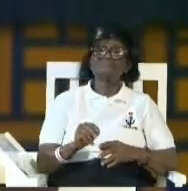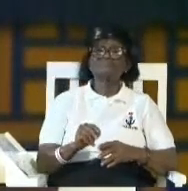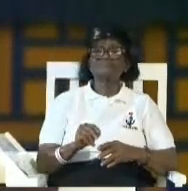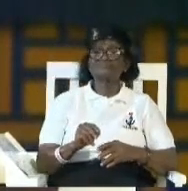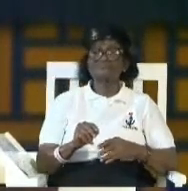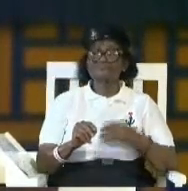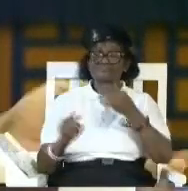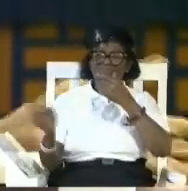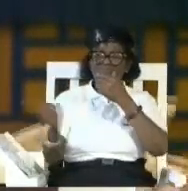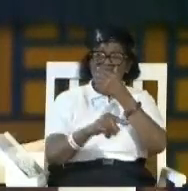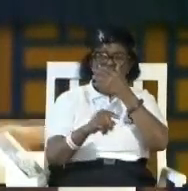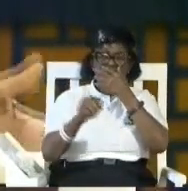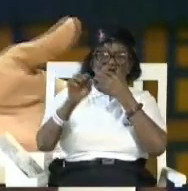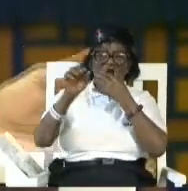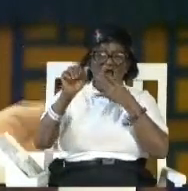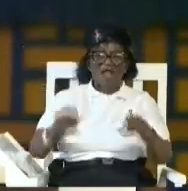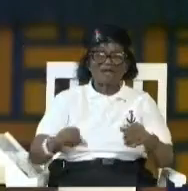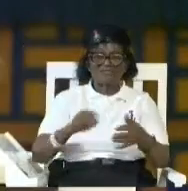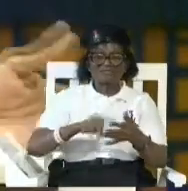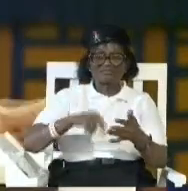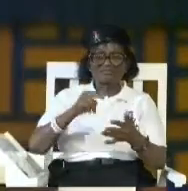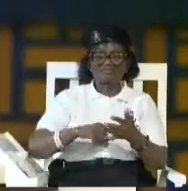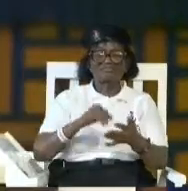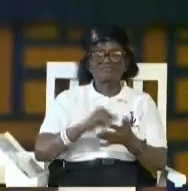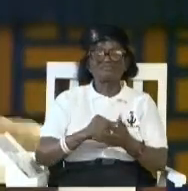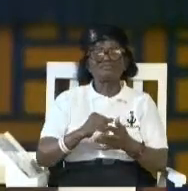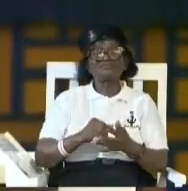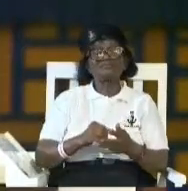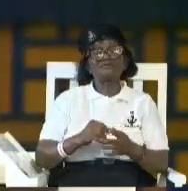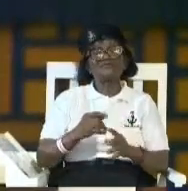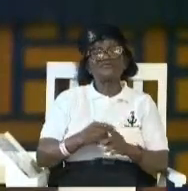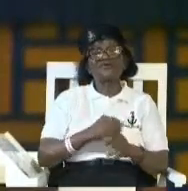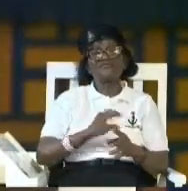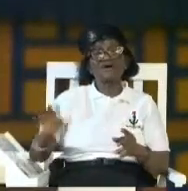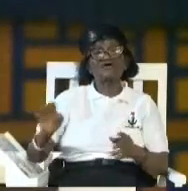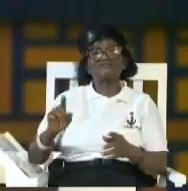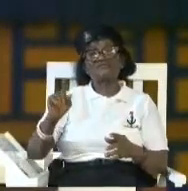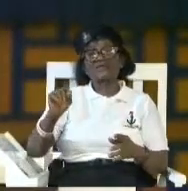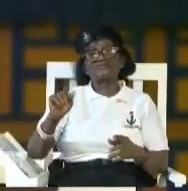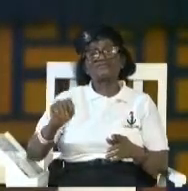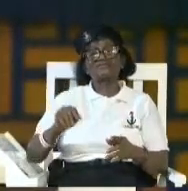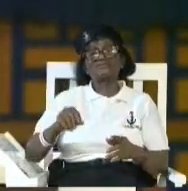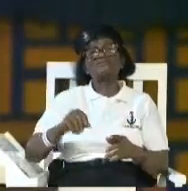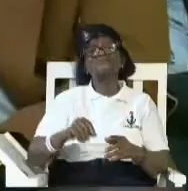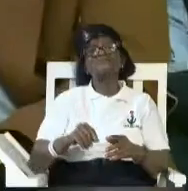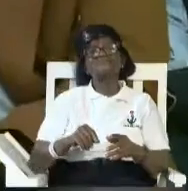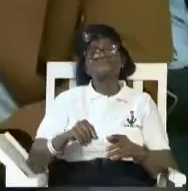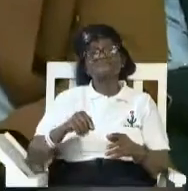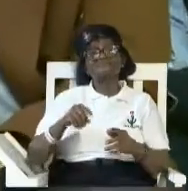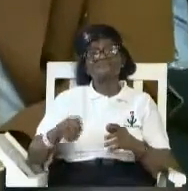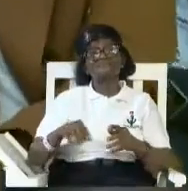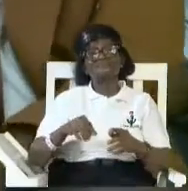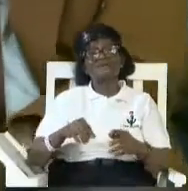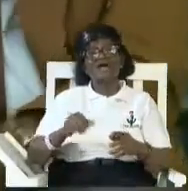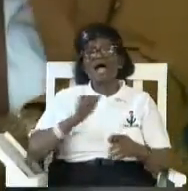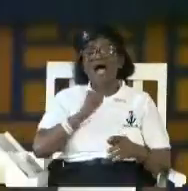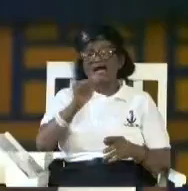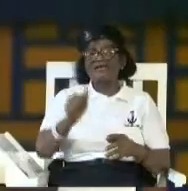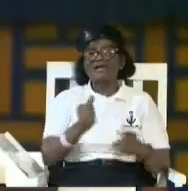you can read it from verse 20 down. He said, I am